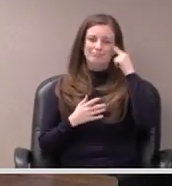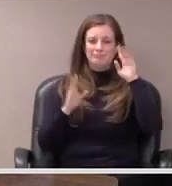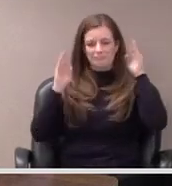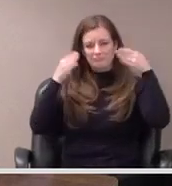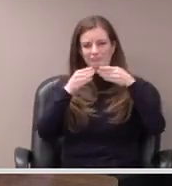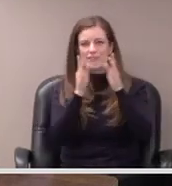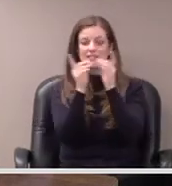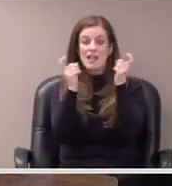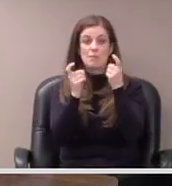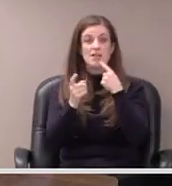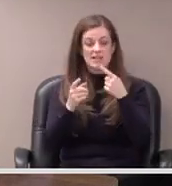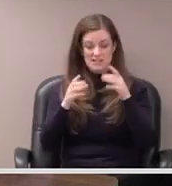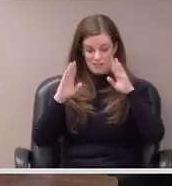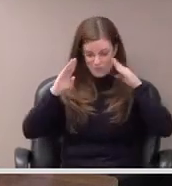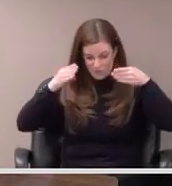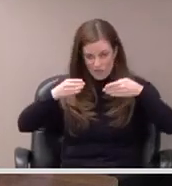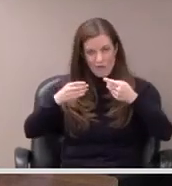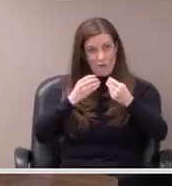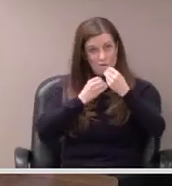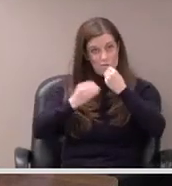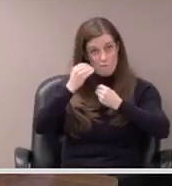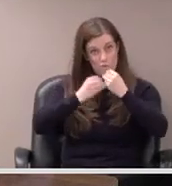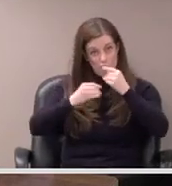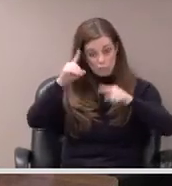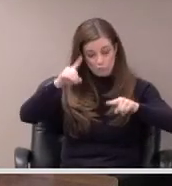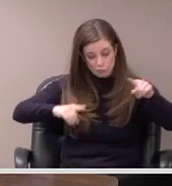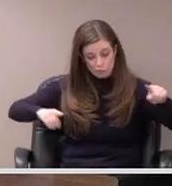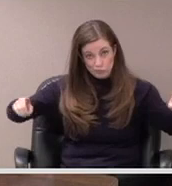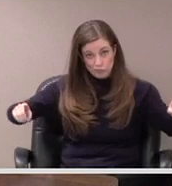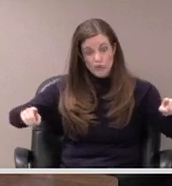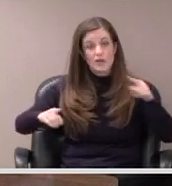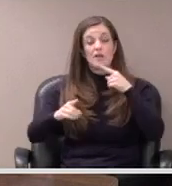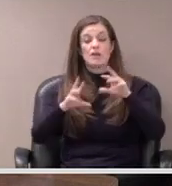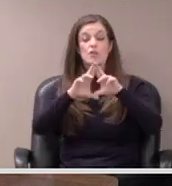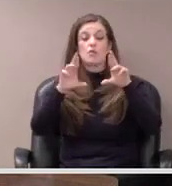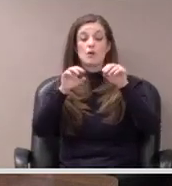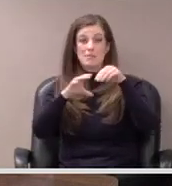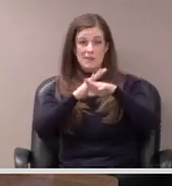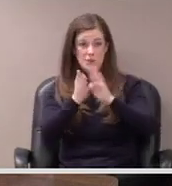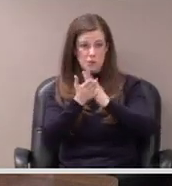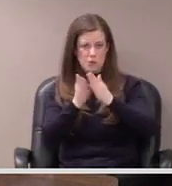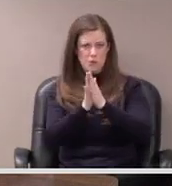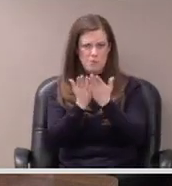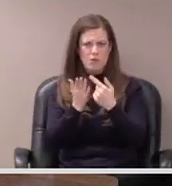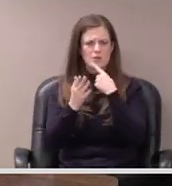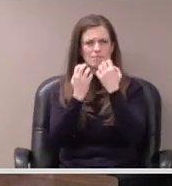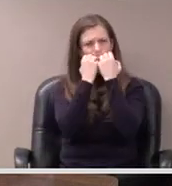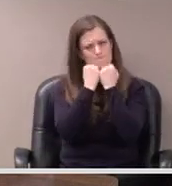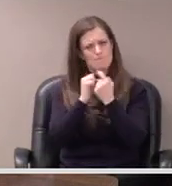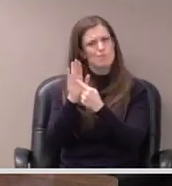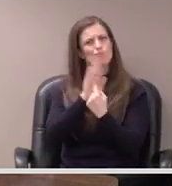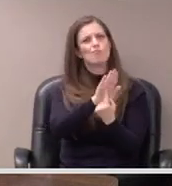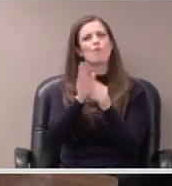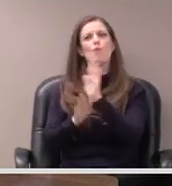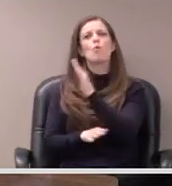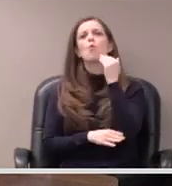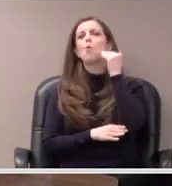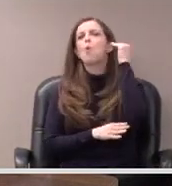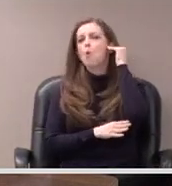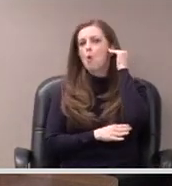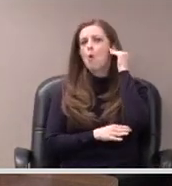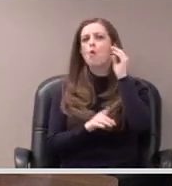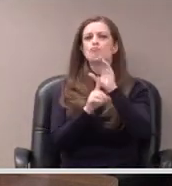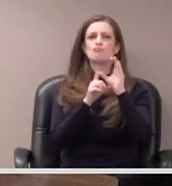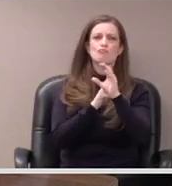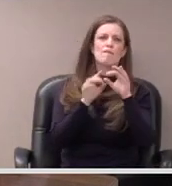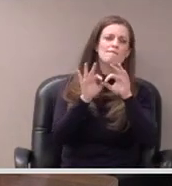around the dishes that they serve. The recipes shared in this cookbook are cherished representations of homeland, family,